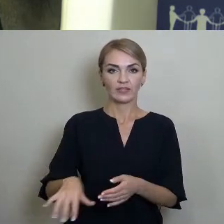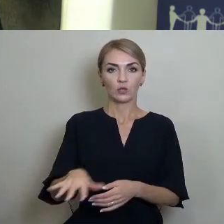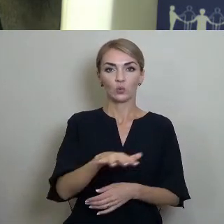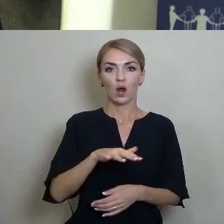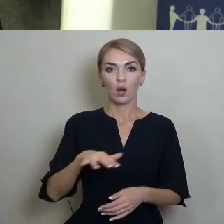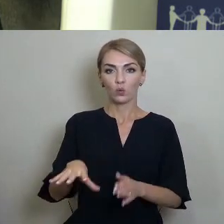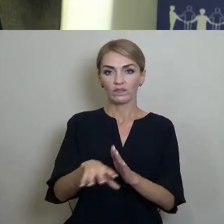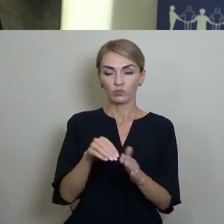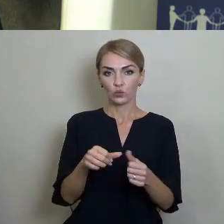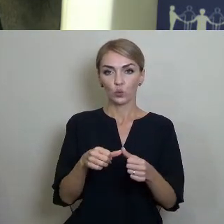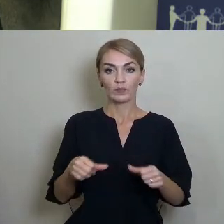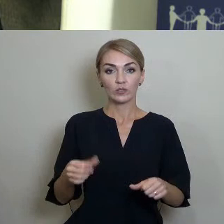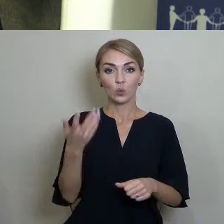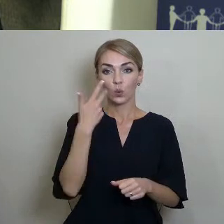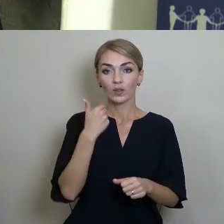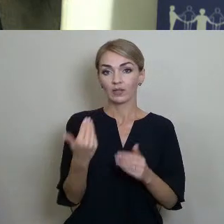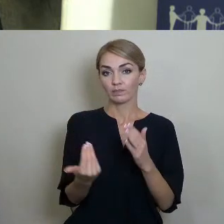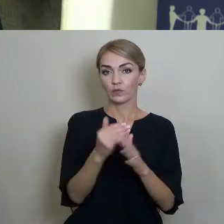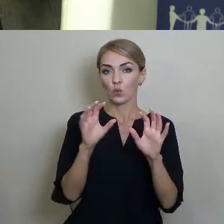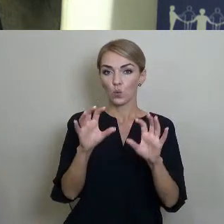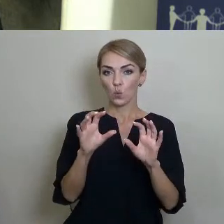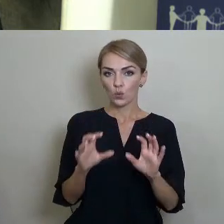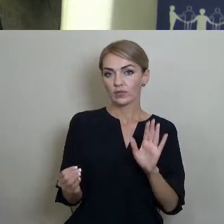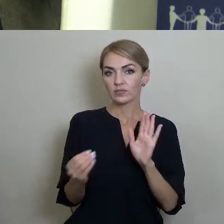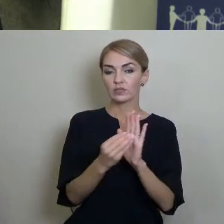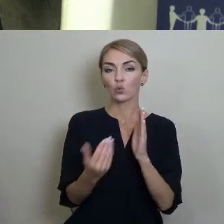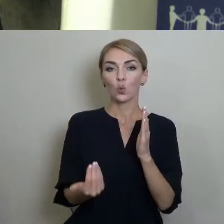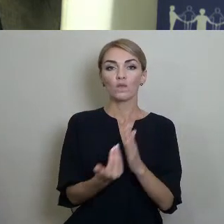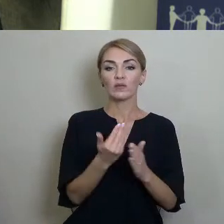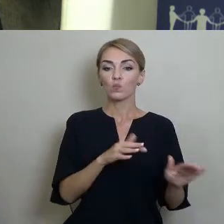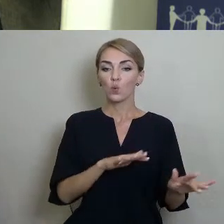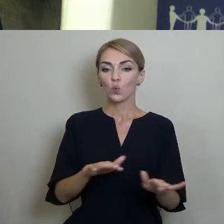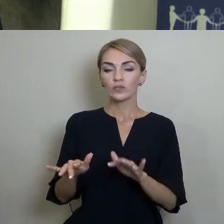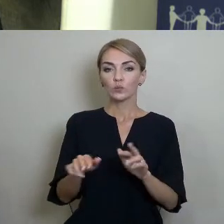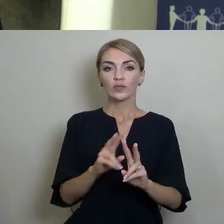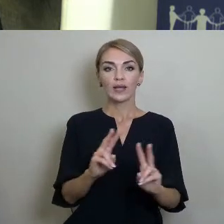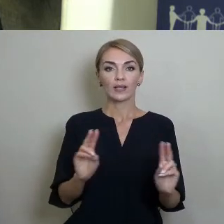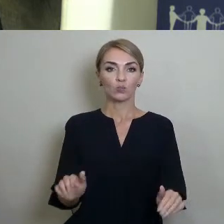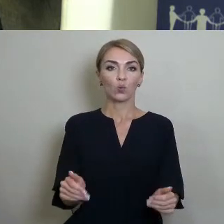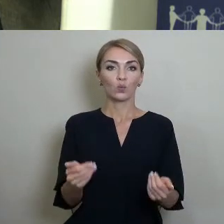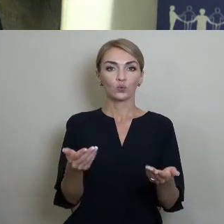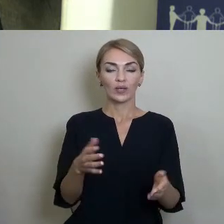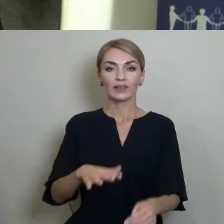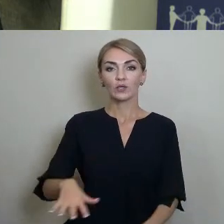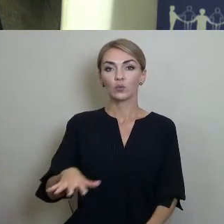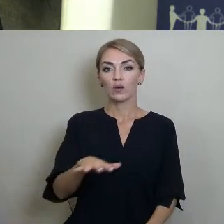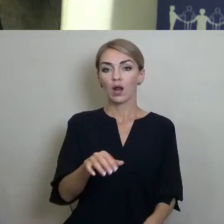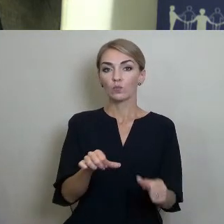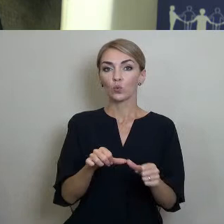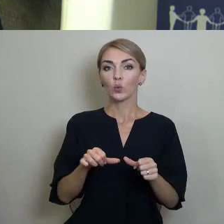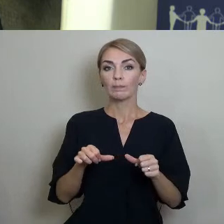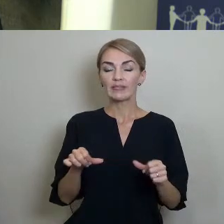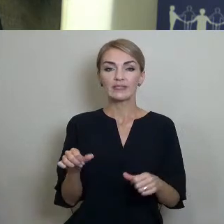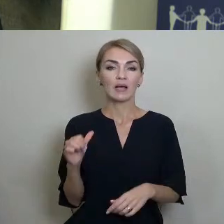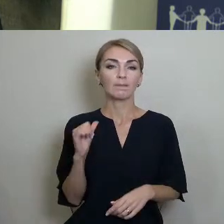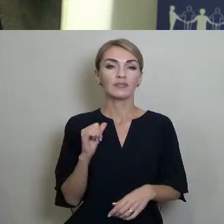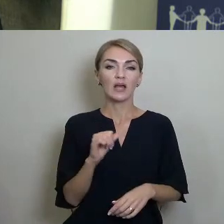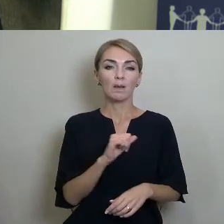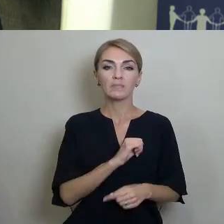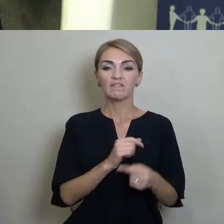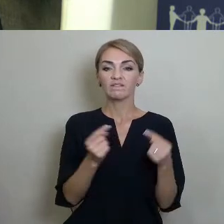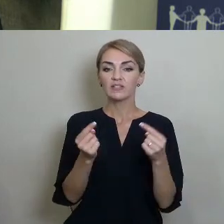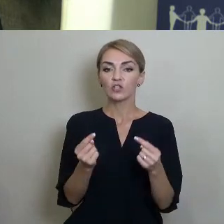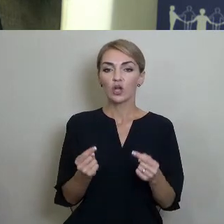of the TEC. When the new code was passed and it offered new procedures, and